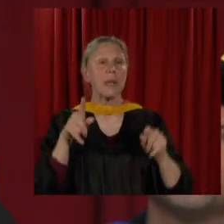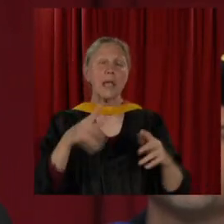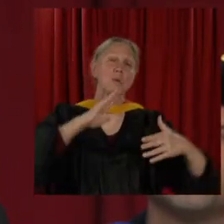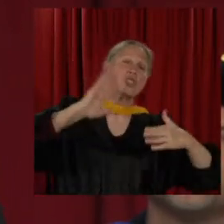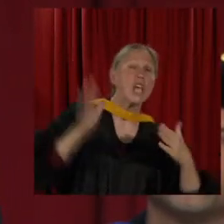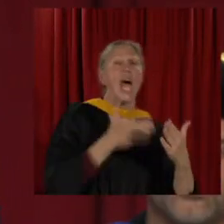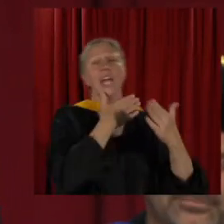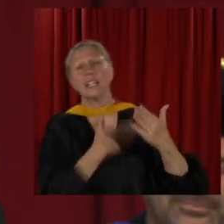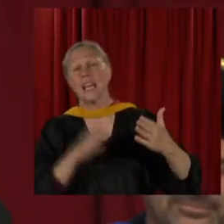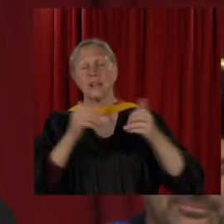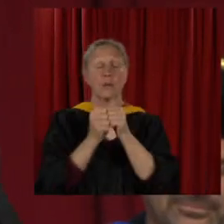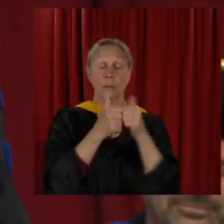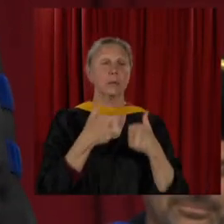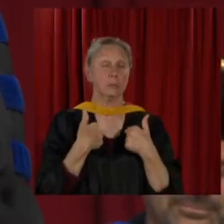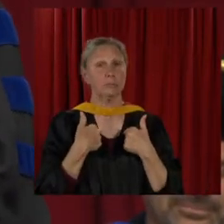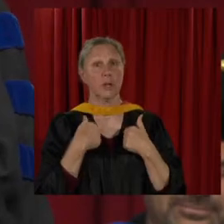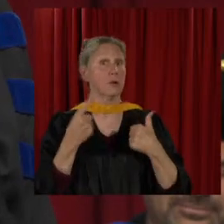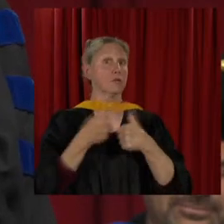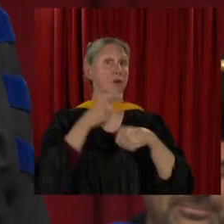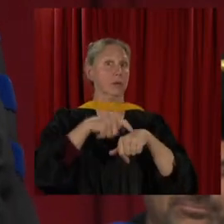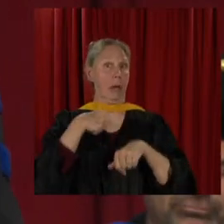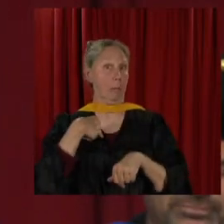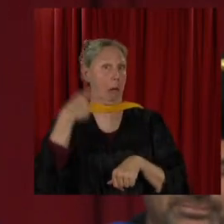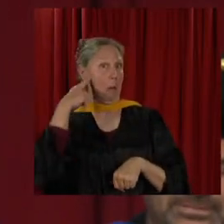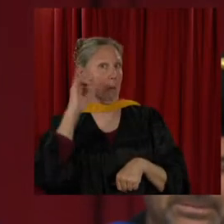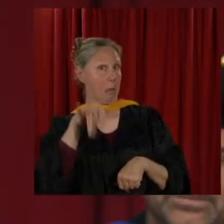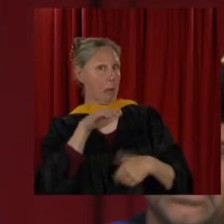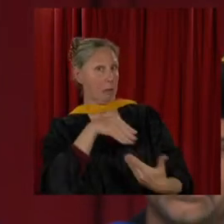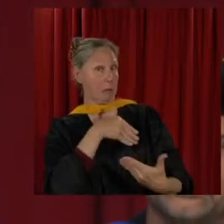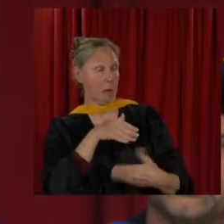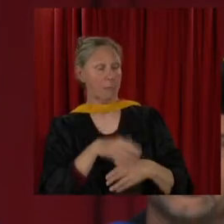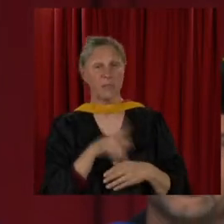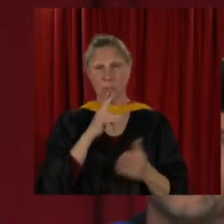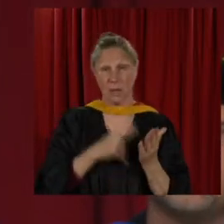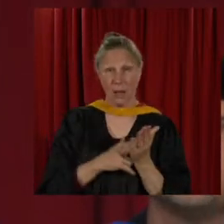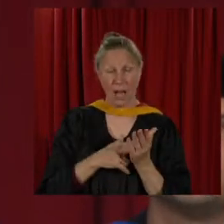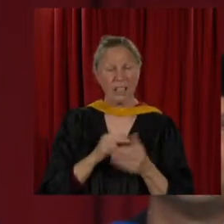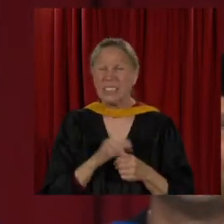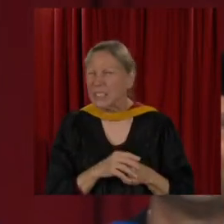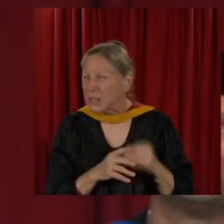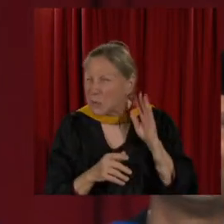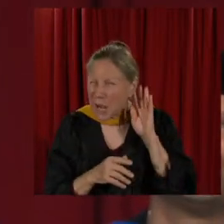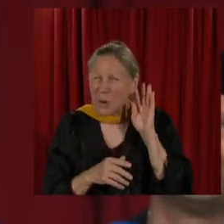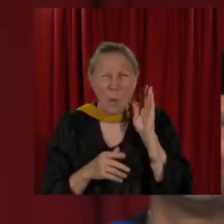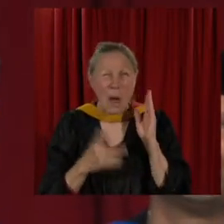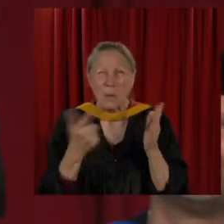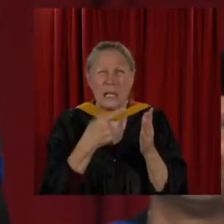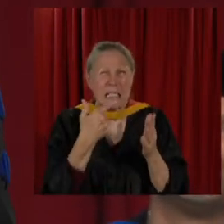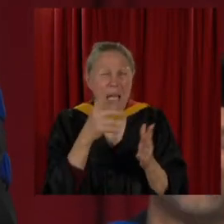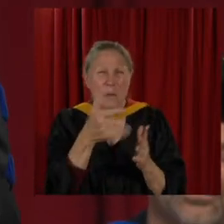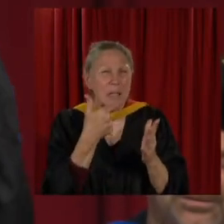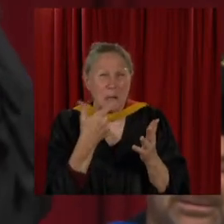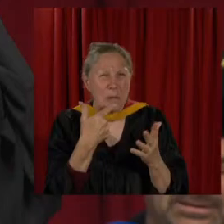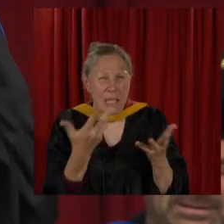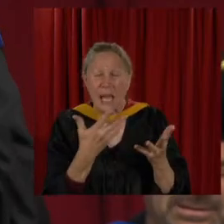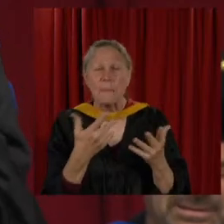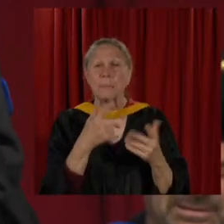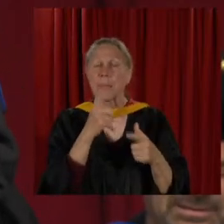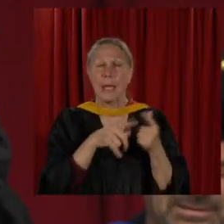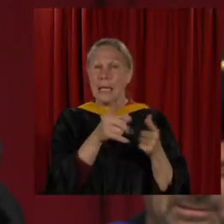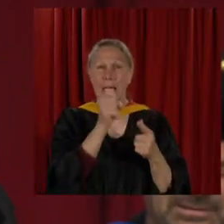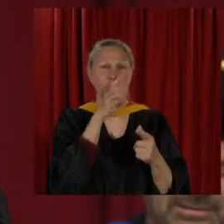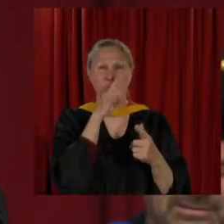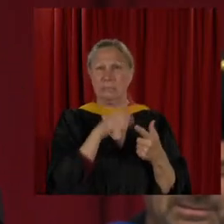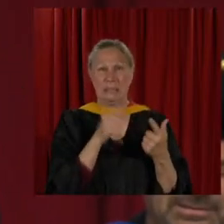singing along. Of course, it was the first time I'd heard the song. And to be honest, I could barely decipher the words that were coming out